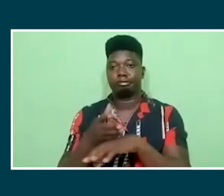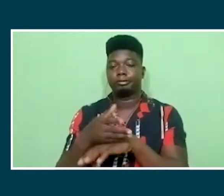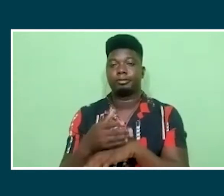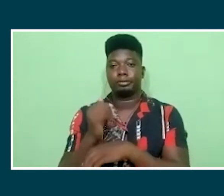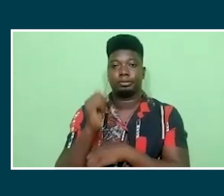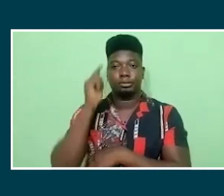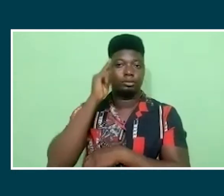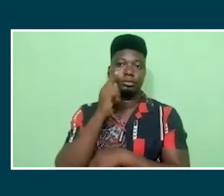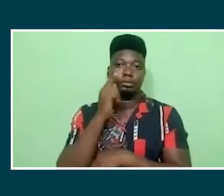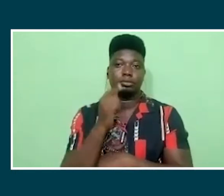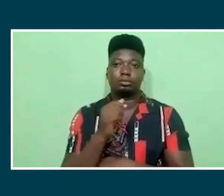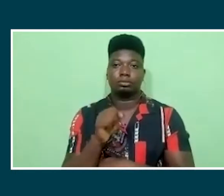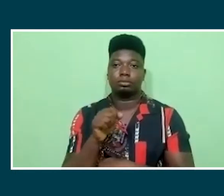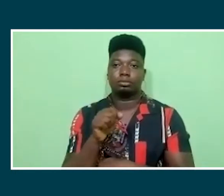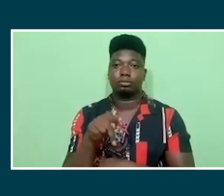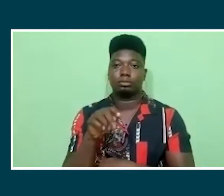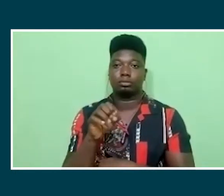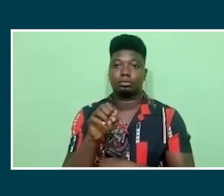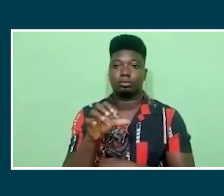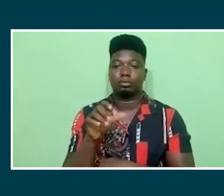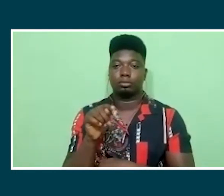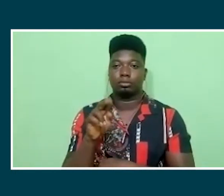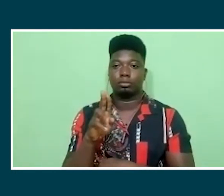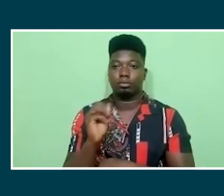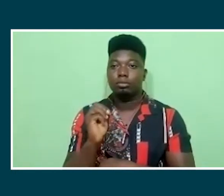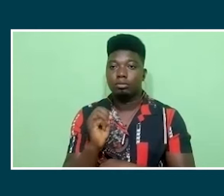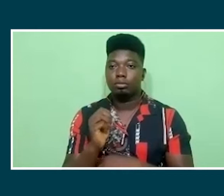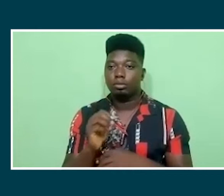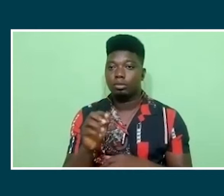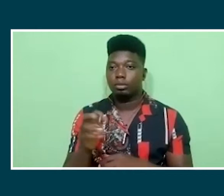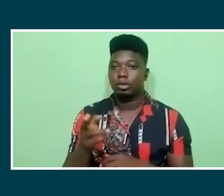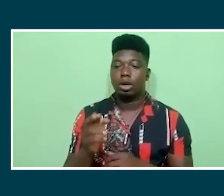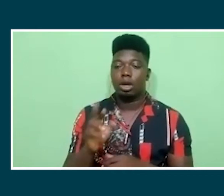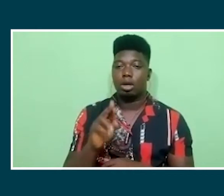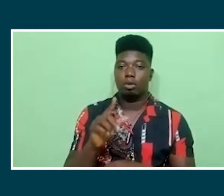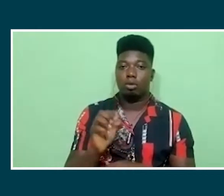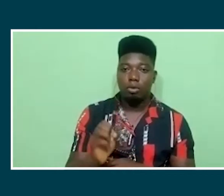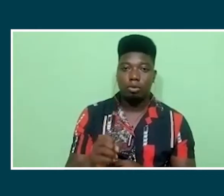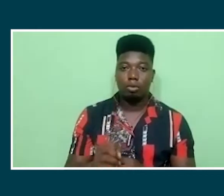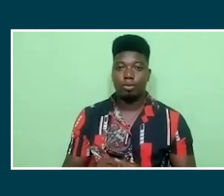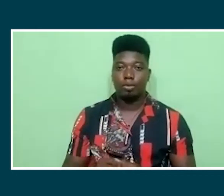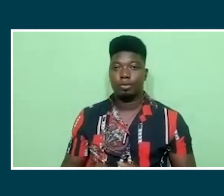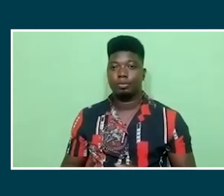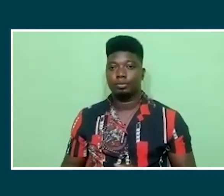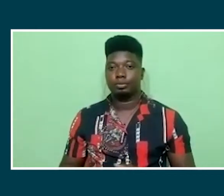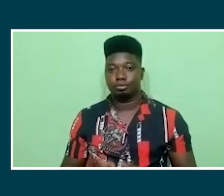role in perhaps unwittingly, unintentionally upholding